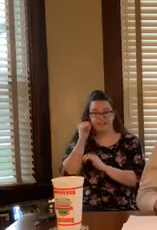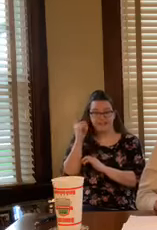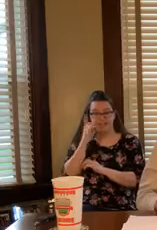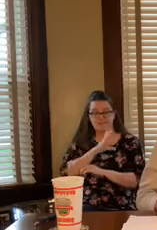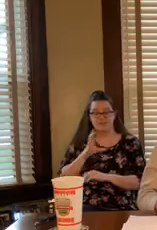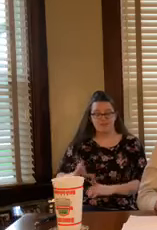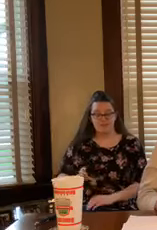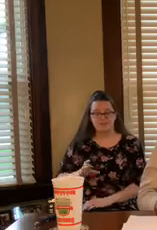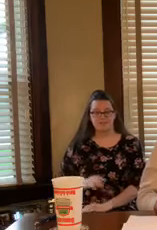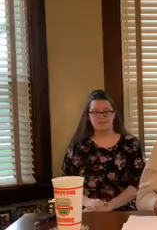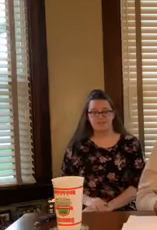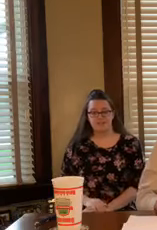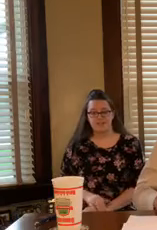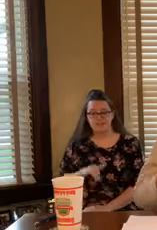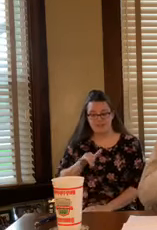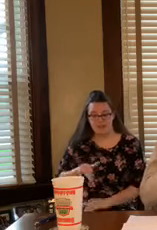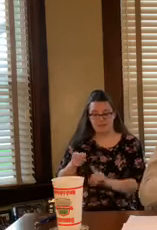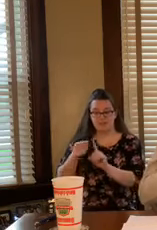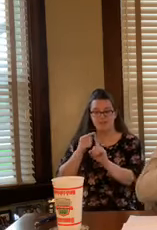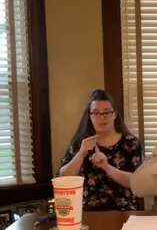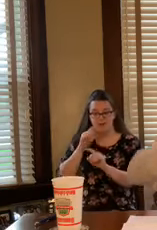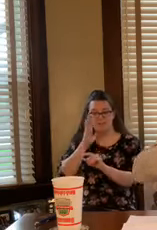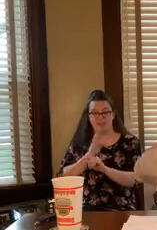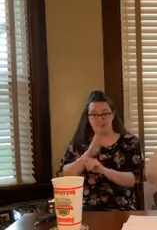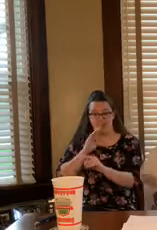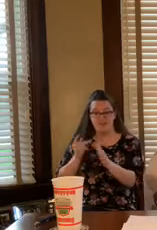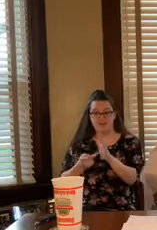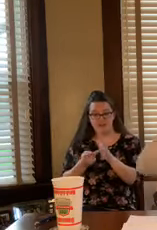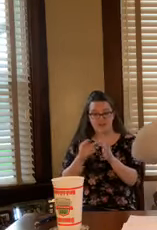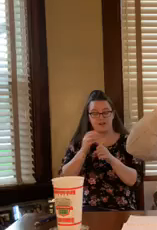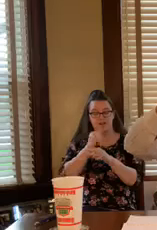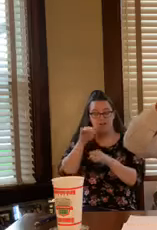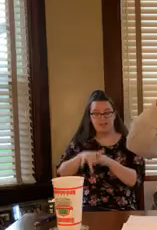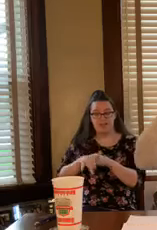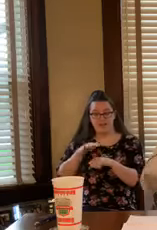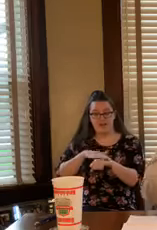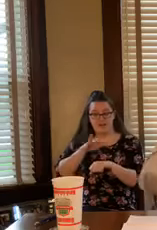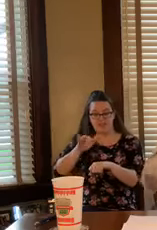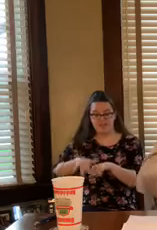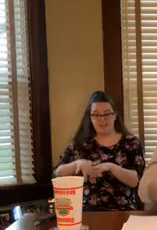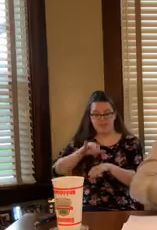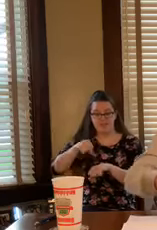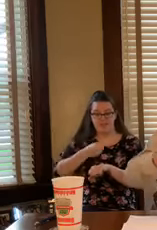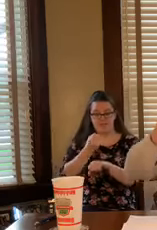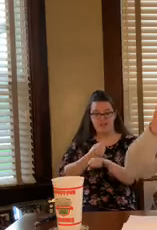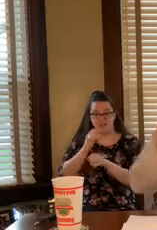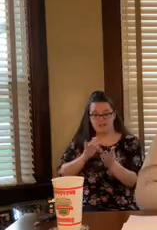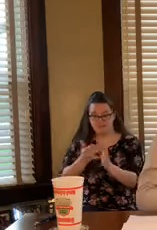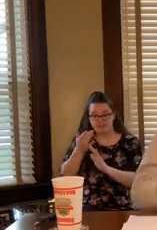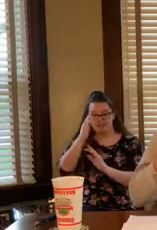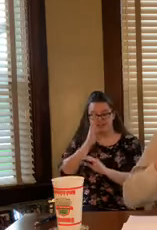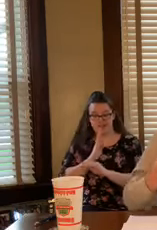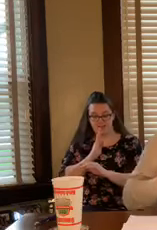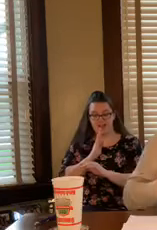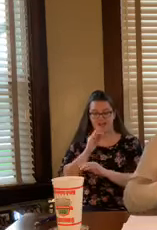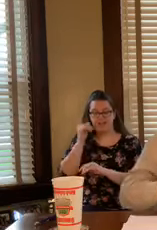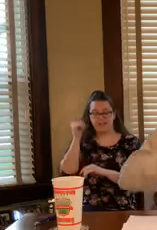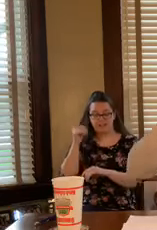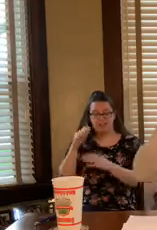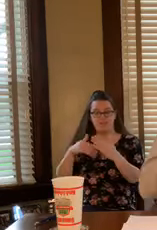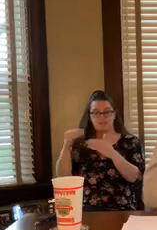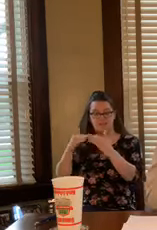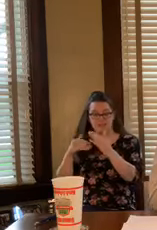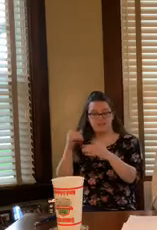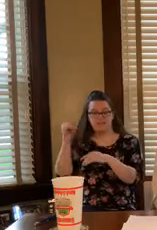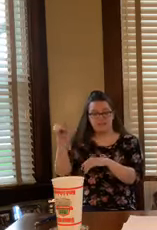it was revealed unto him from God. And he says, upon that rock, the rock that Jesus is God, I'm going to build my church,